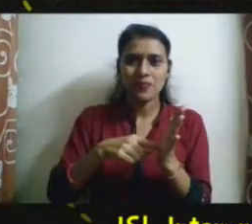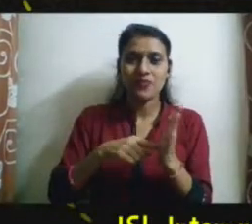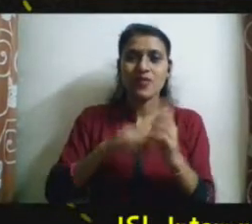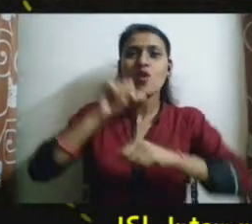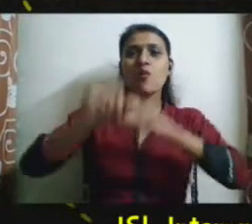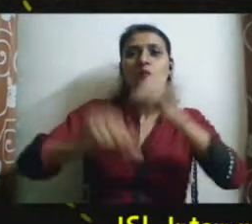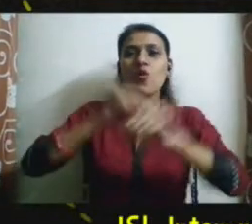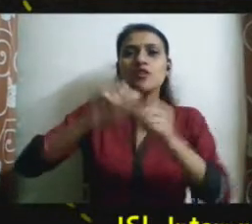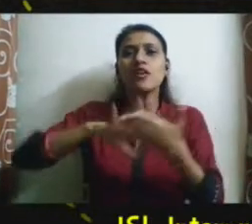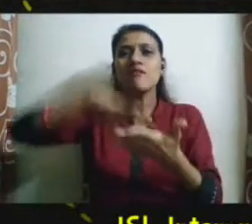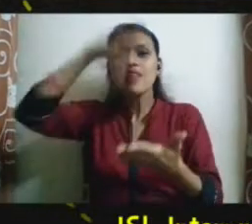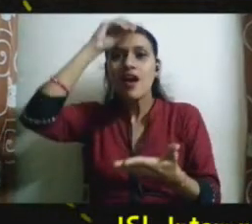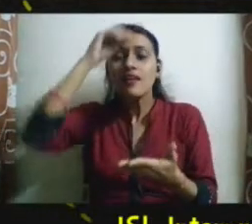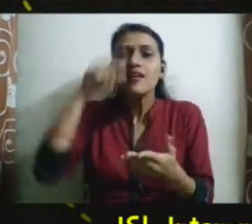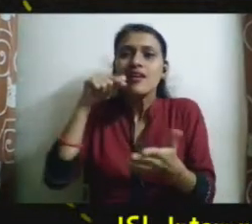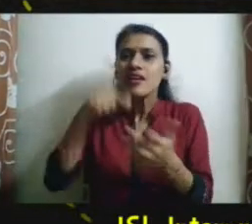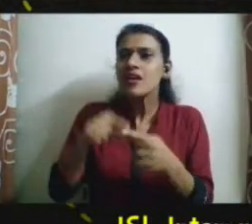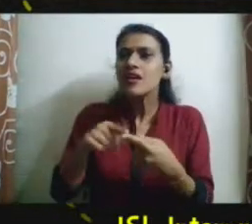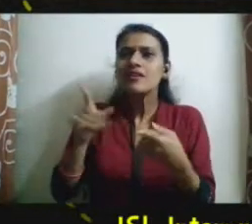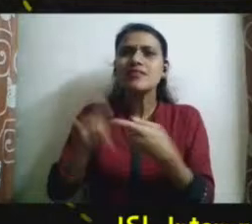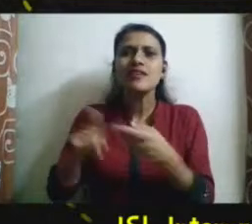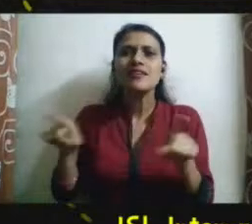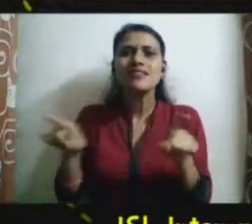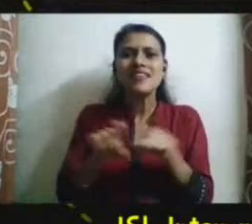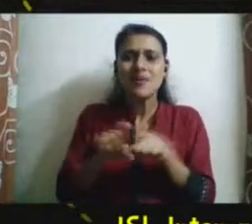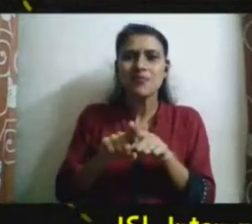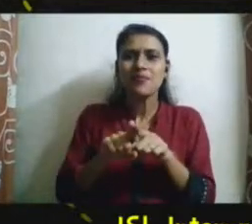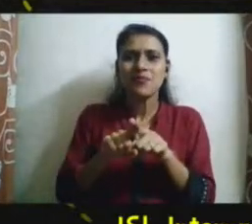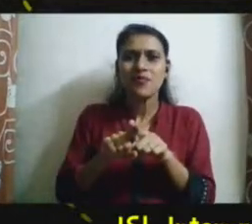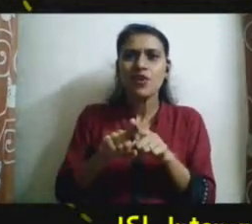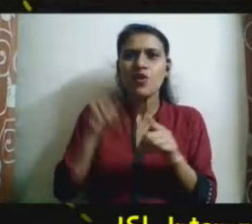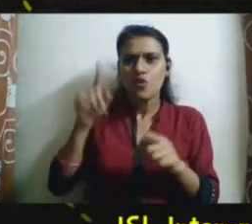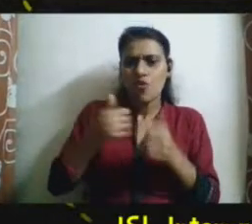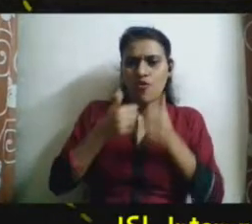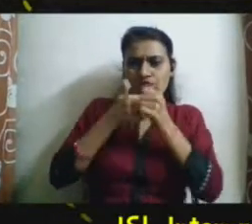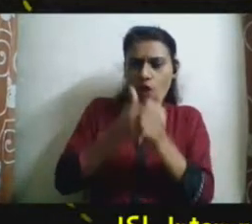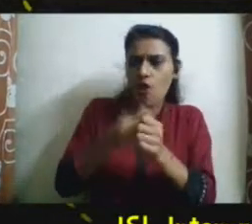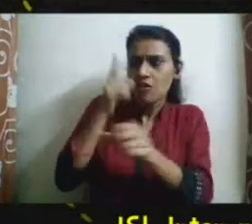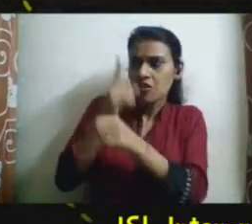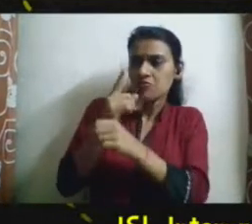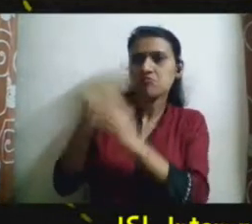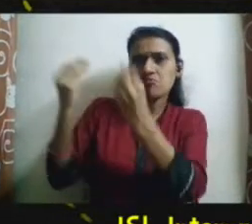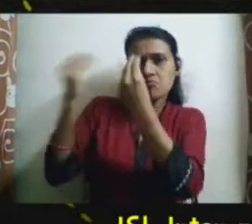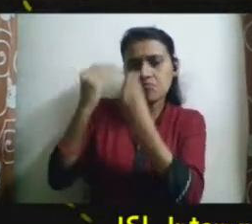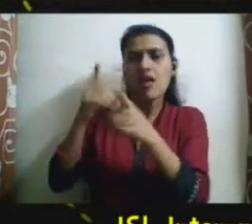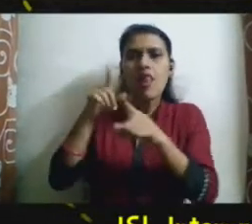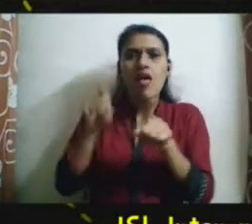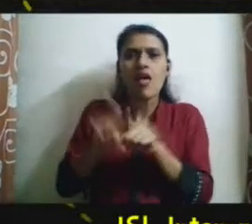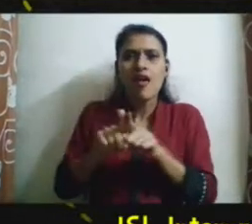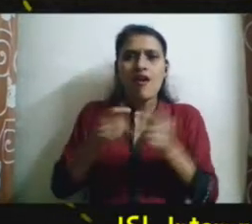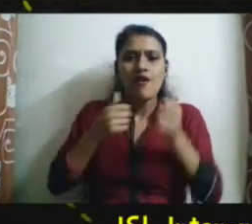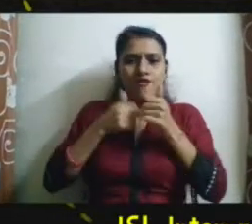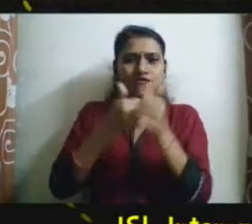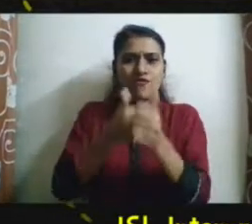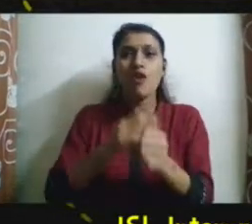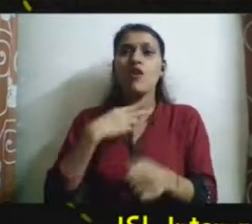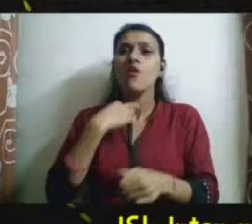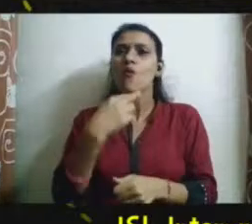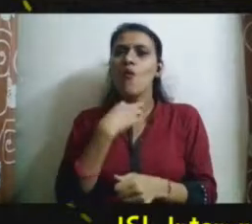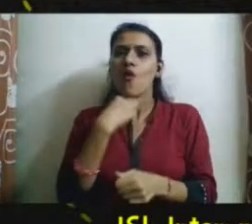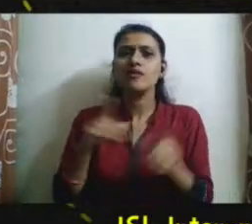learning perhaps is imitative, and you follow your teacher's voice in trying to learn what they are singing to